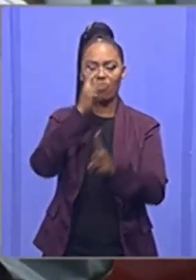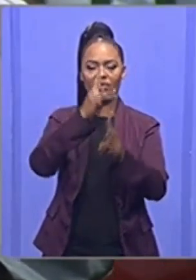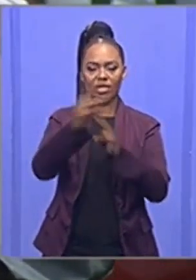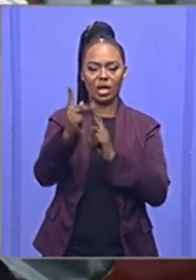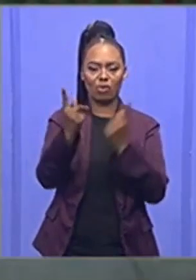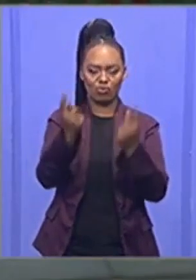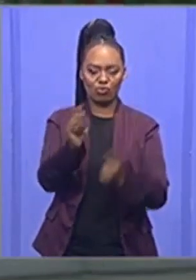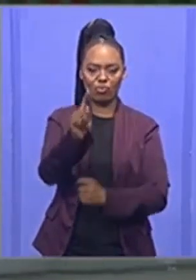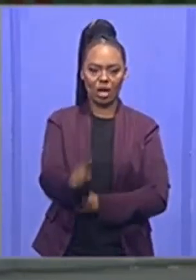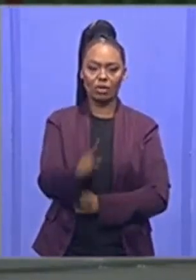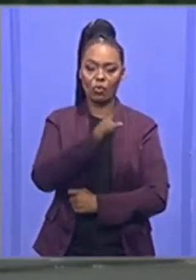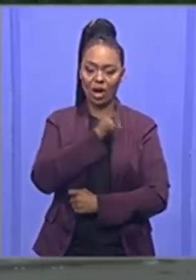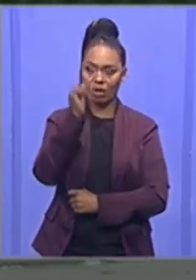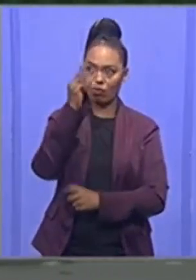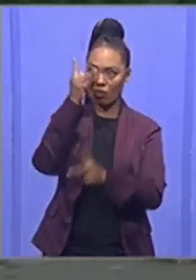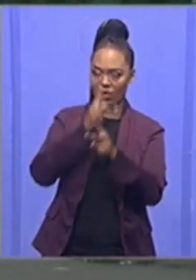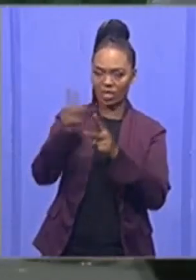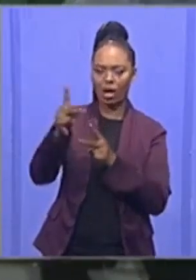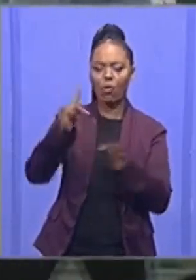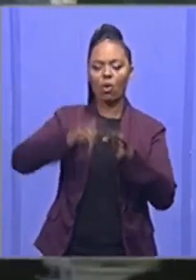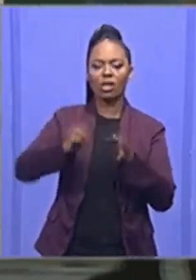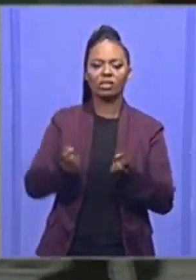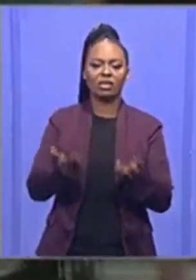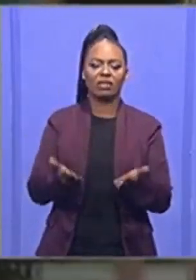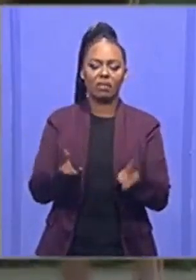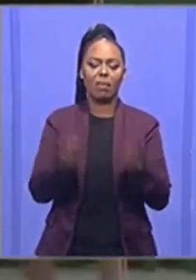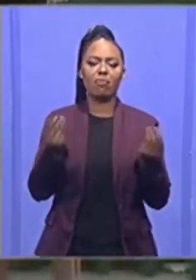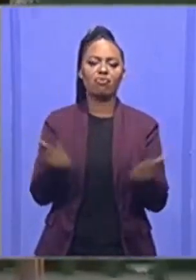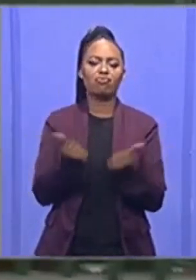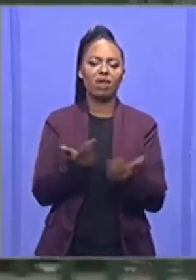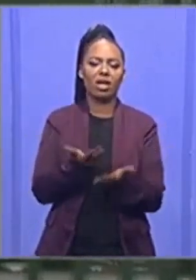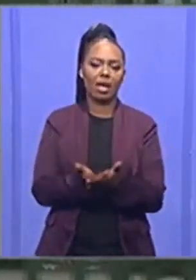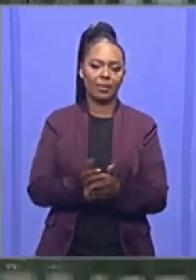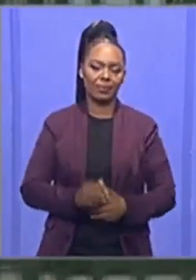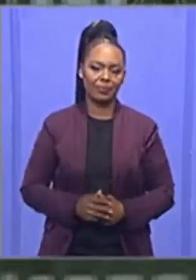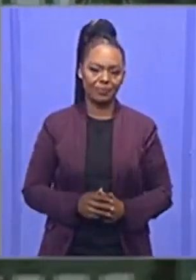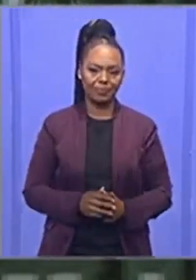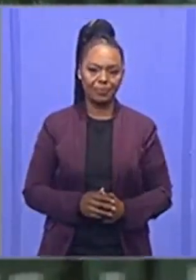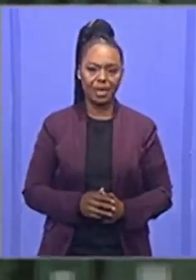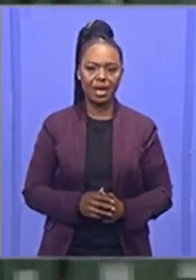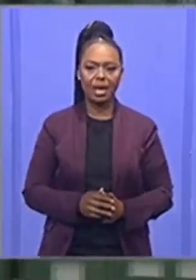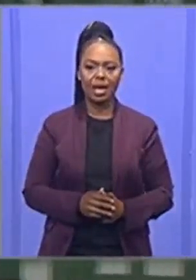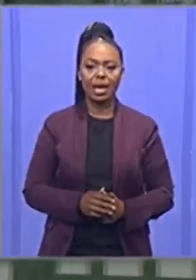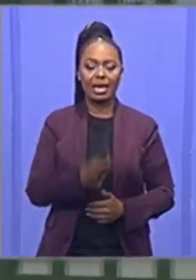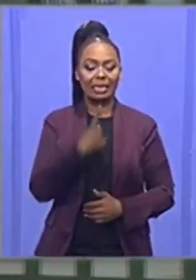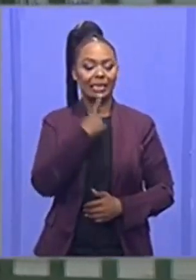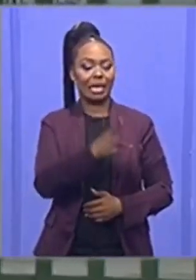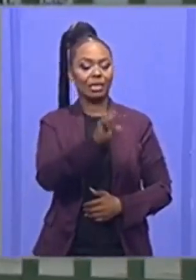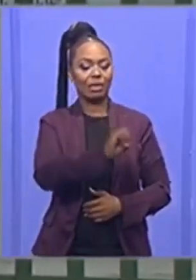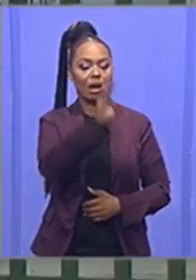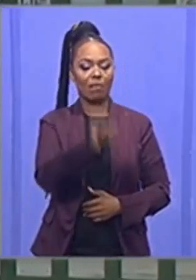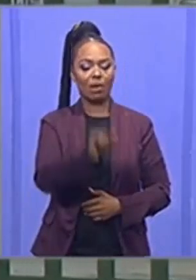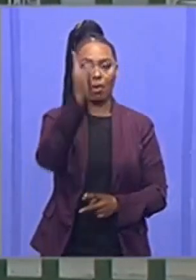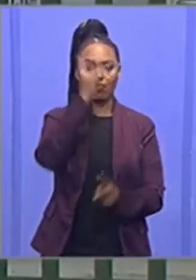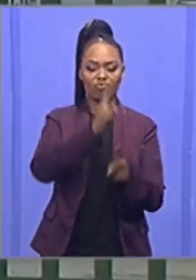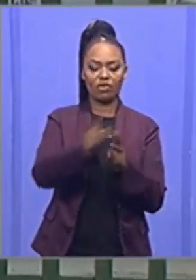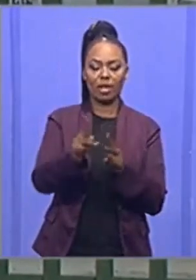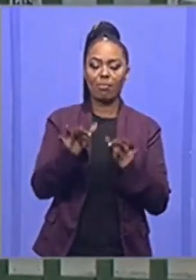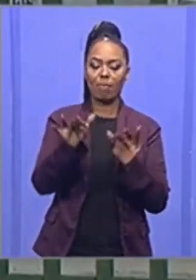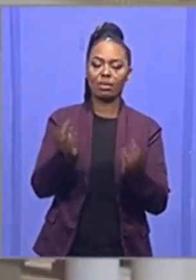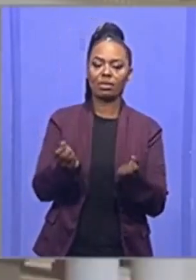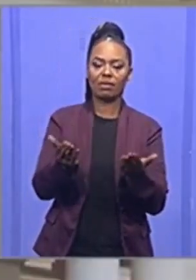serala sa katlego mo thebolelong ya ditirelo tsa botlhe. I wouldn't say South Africa has a professional public service. I would say there